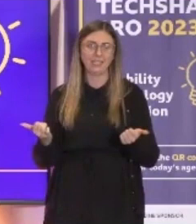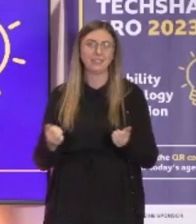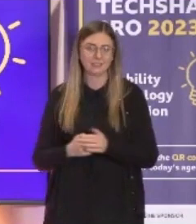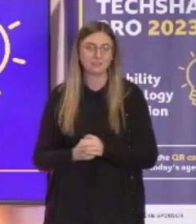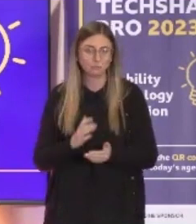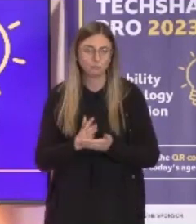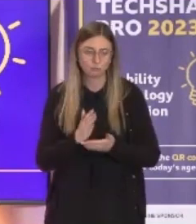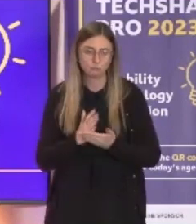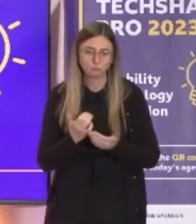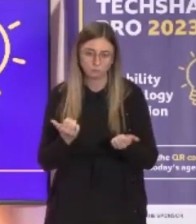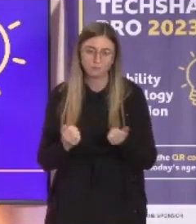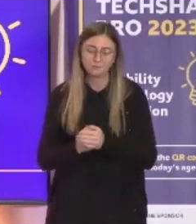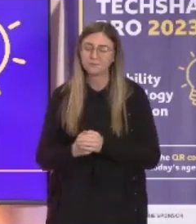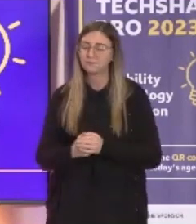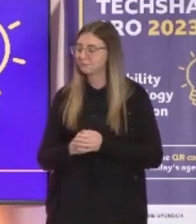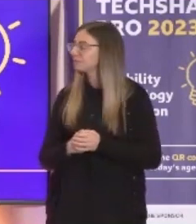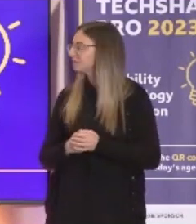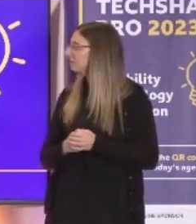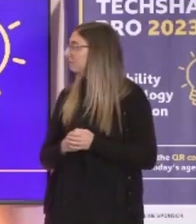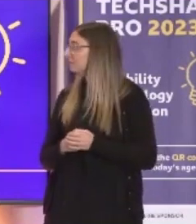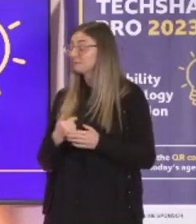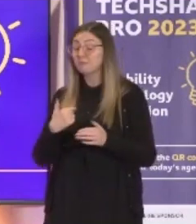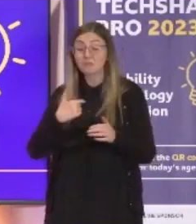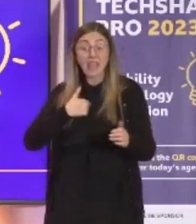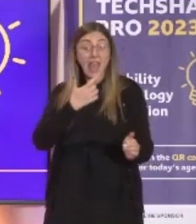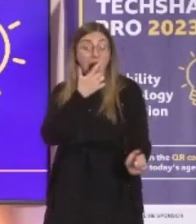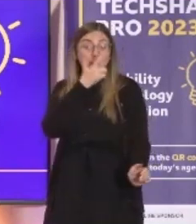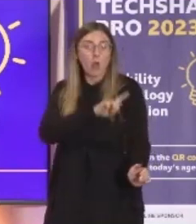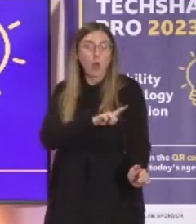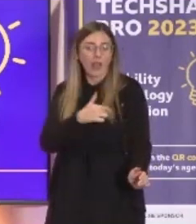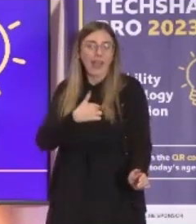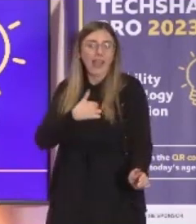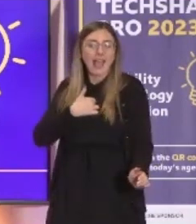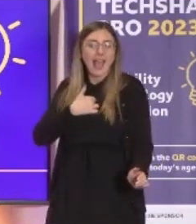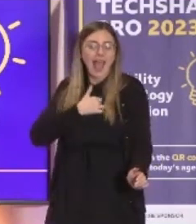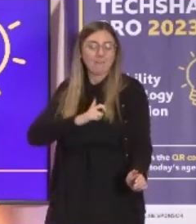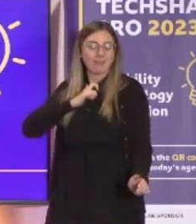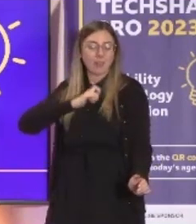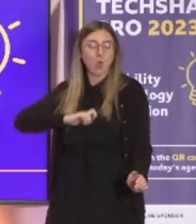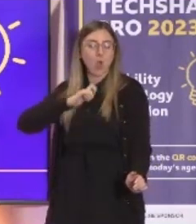think I've been lucky enough to have the personal Patnoe tour.